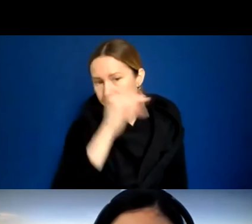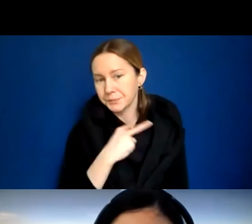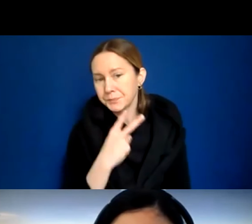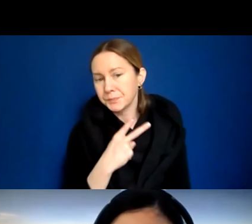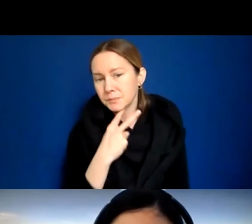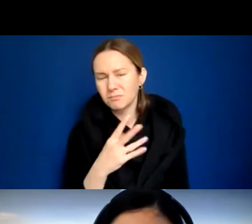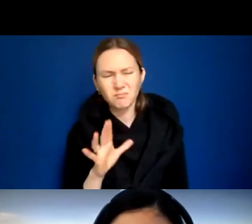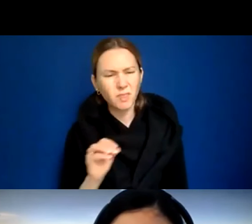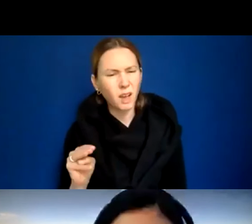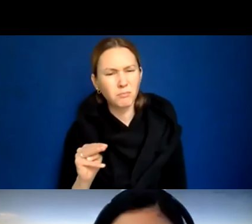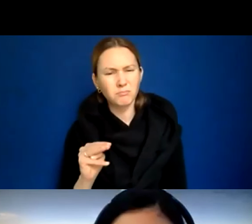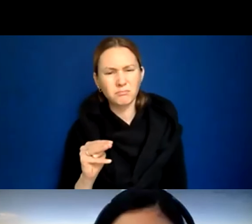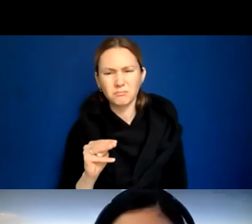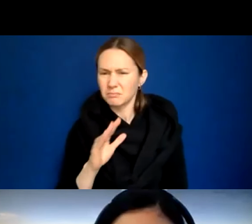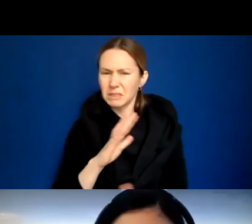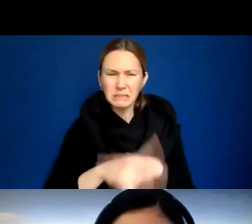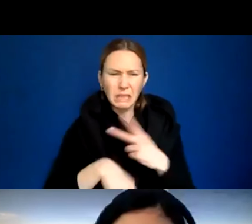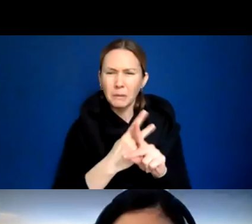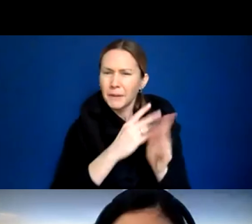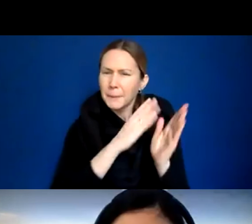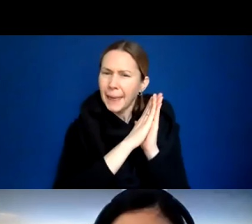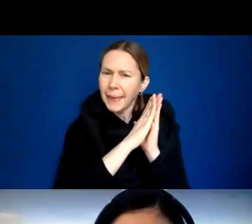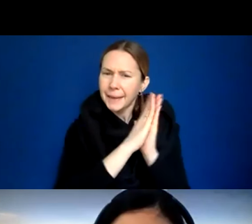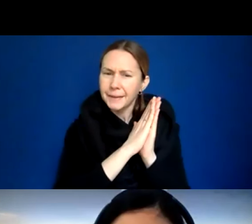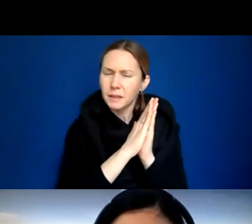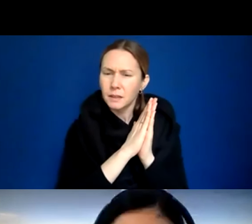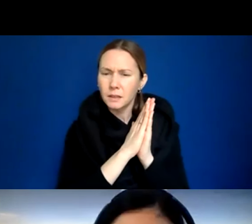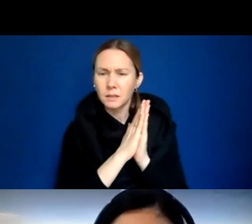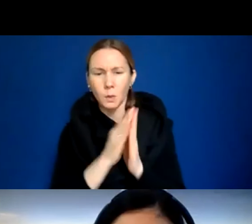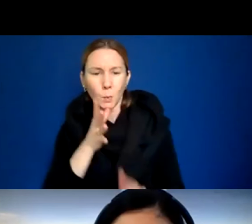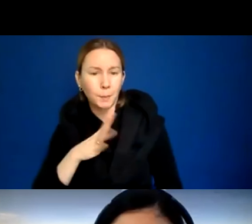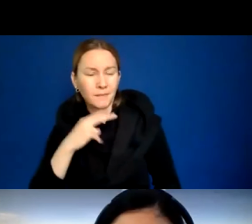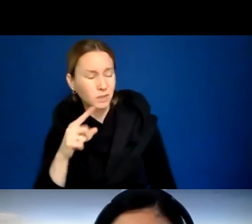It's some kind of a bed. What do you do with it?